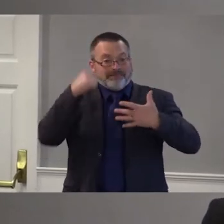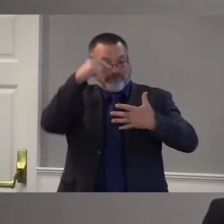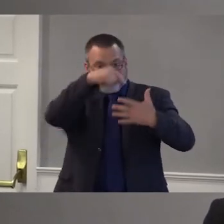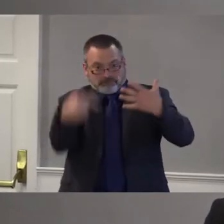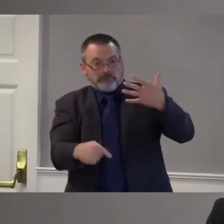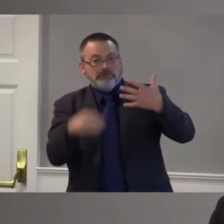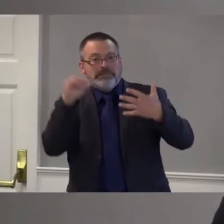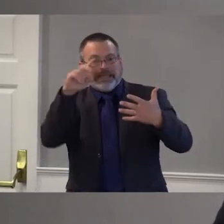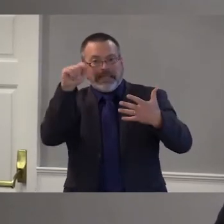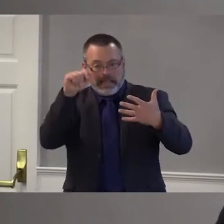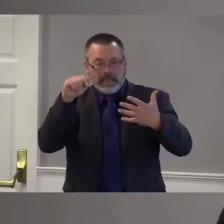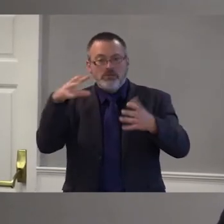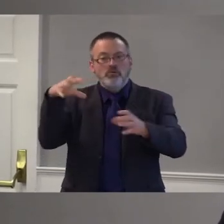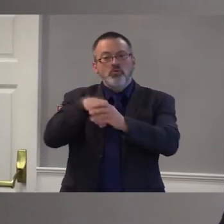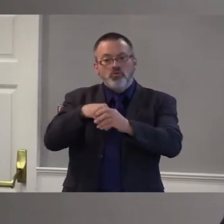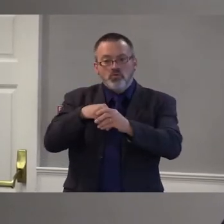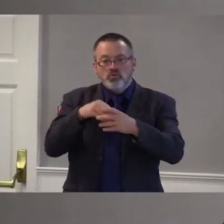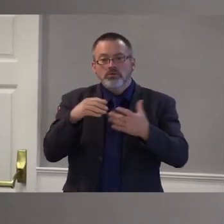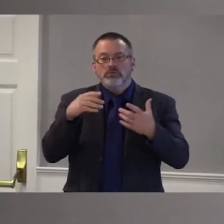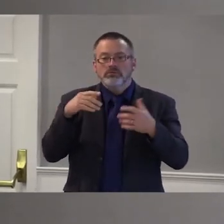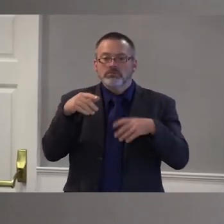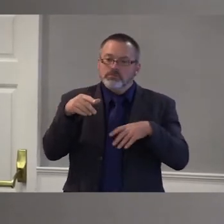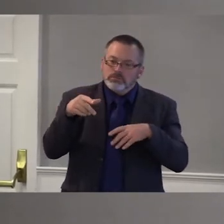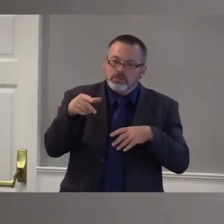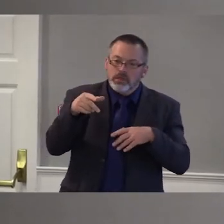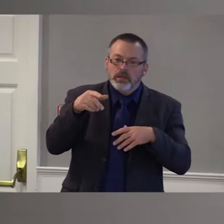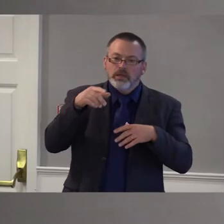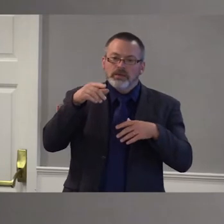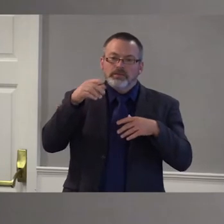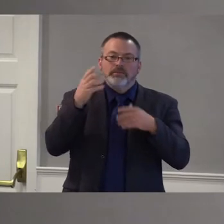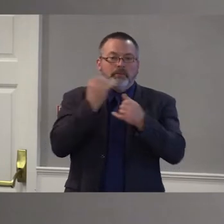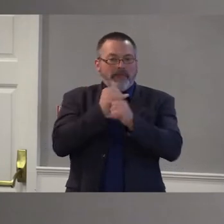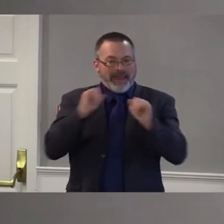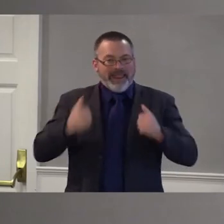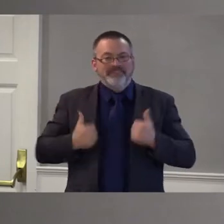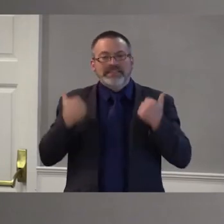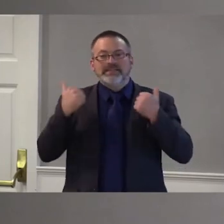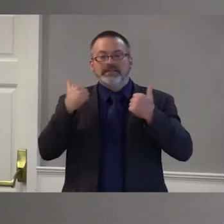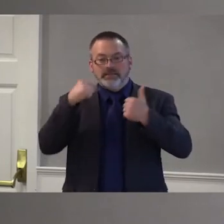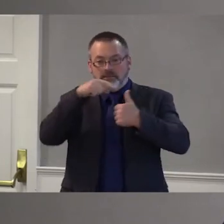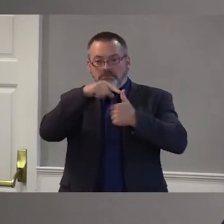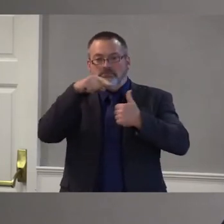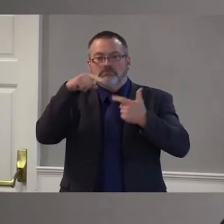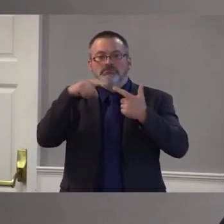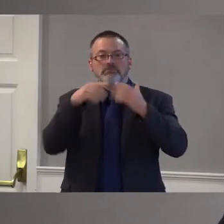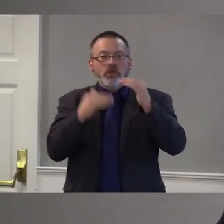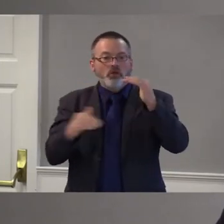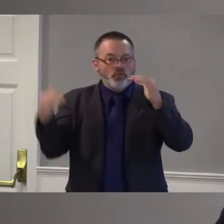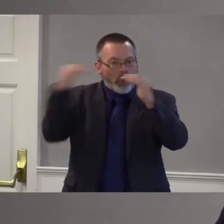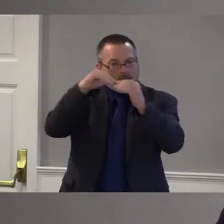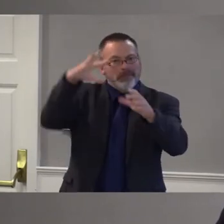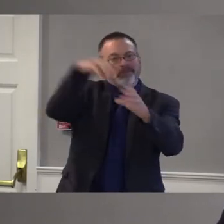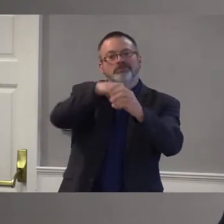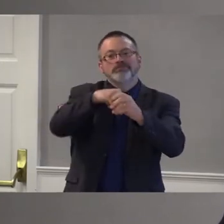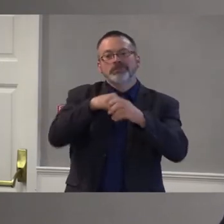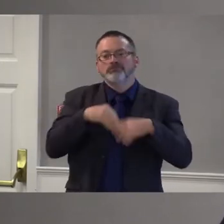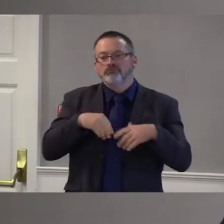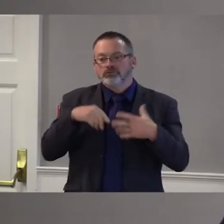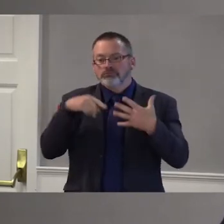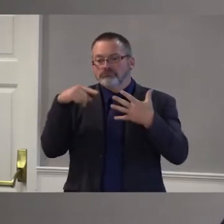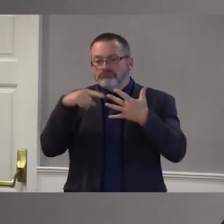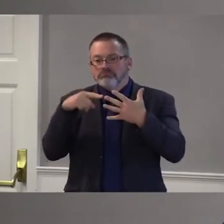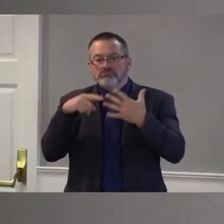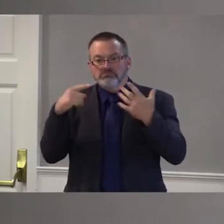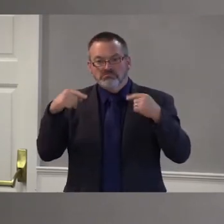opportunity, independent living, and equitable participation in every aspect of life. Here in Vermont, that takes many